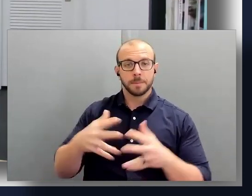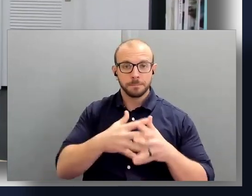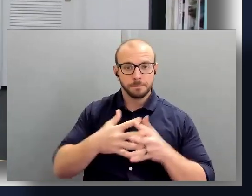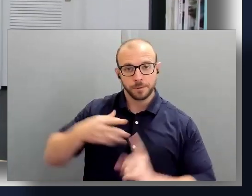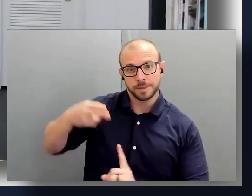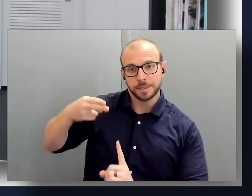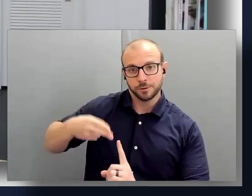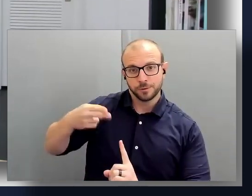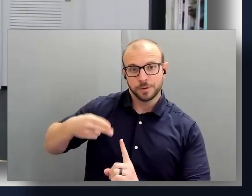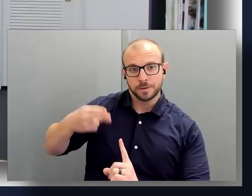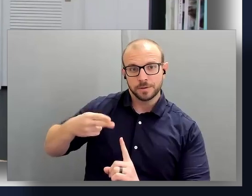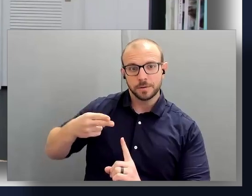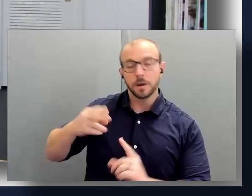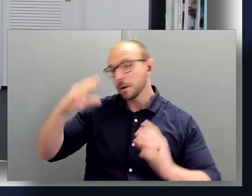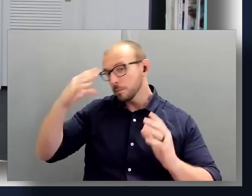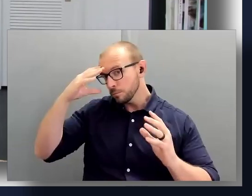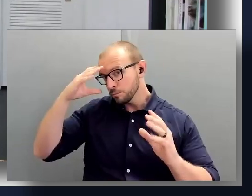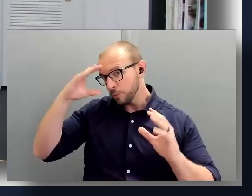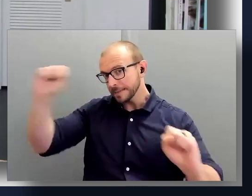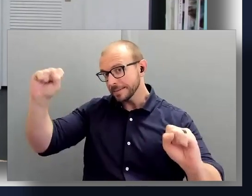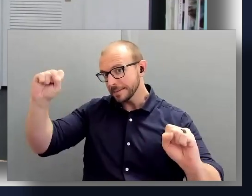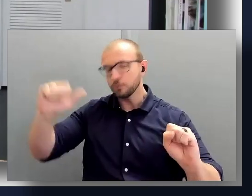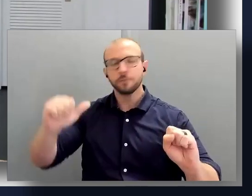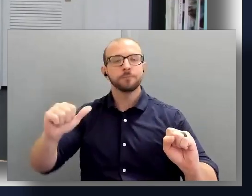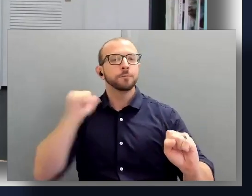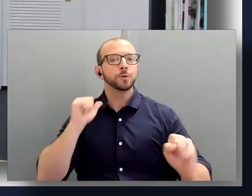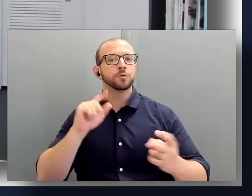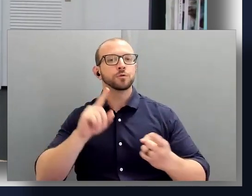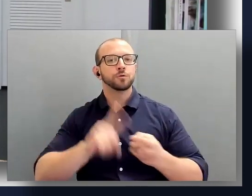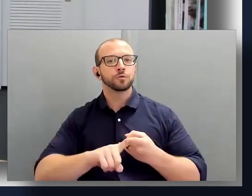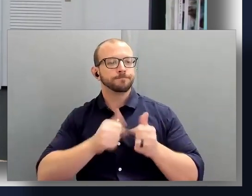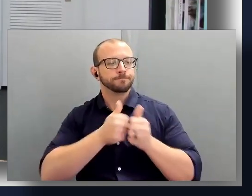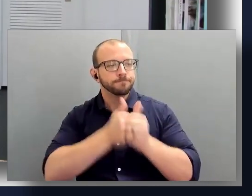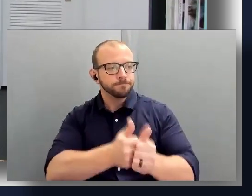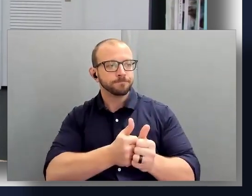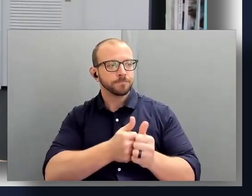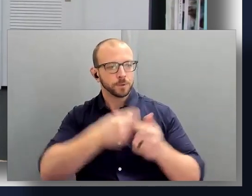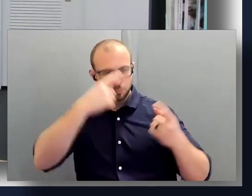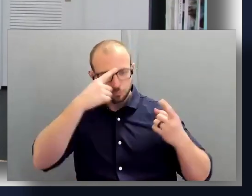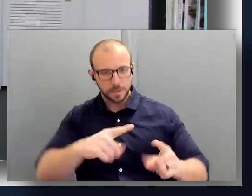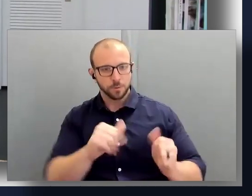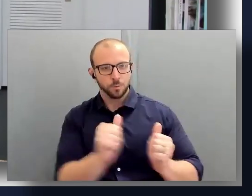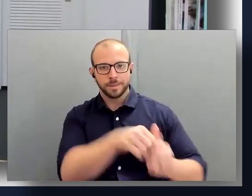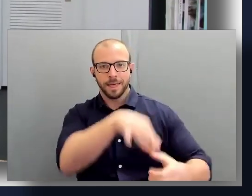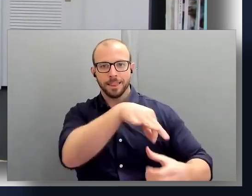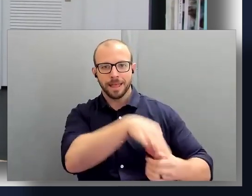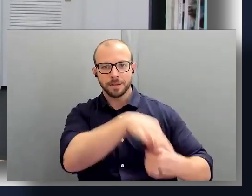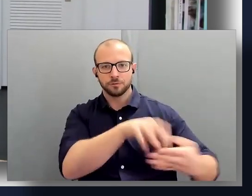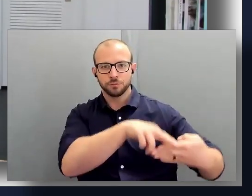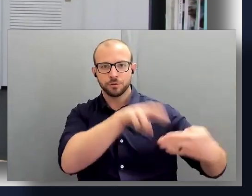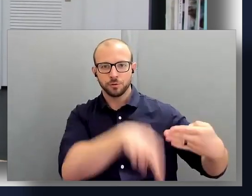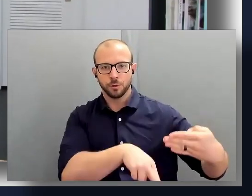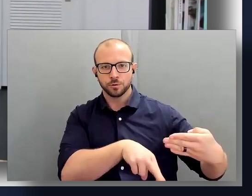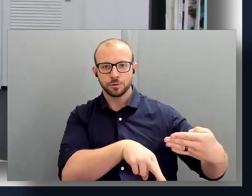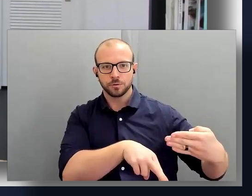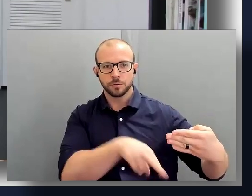time in American history, a standing president refused to comply with the results of an election